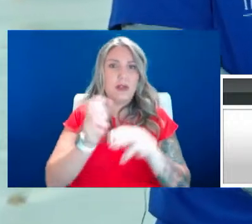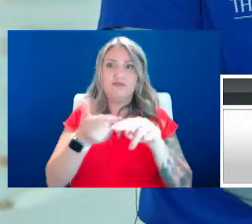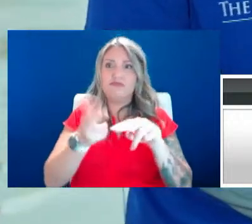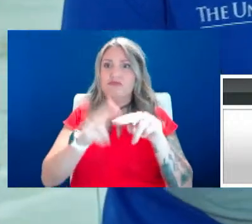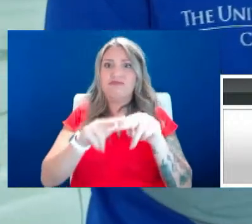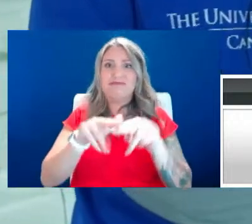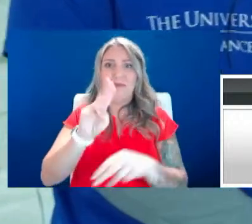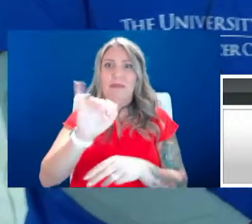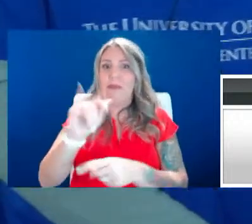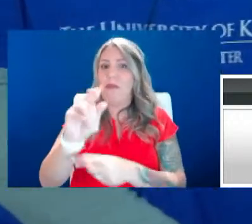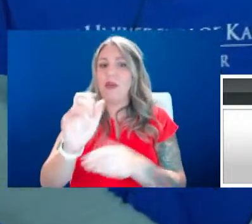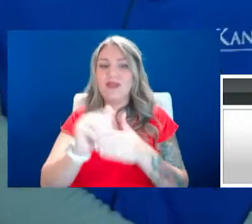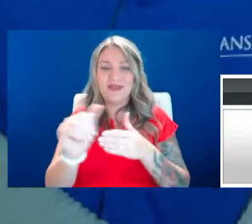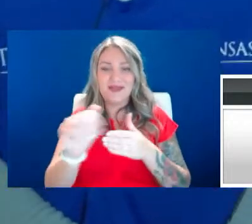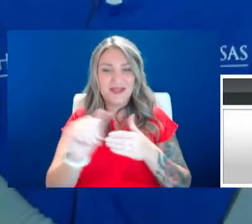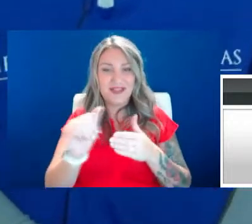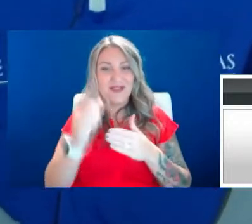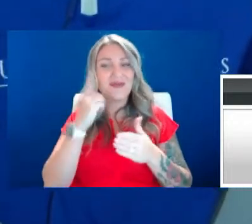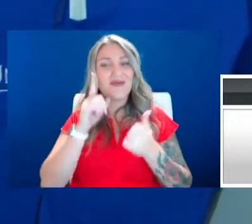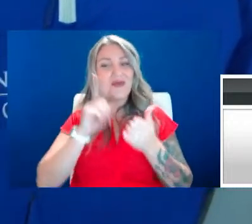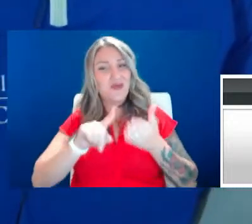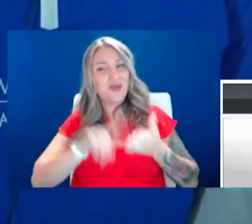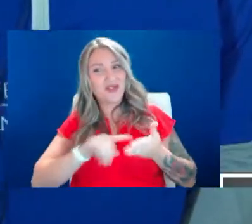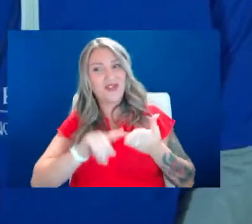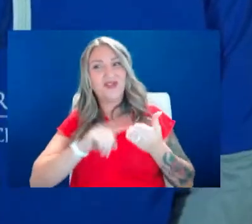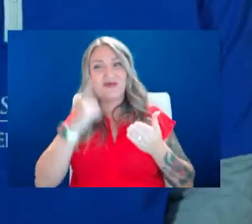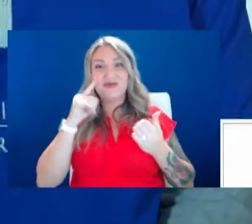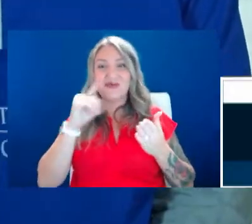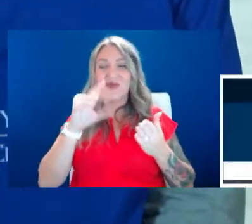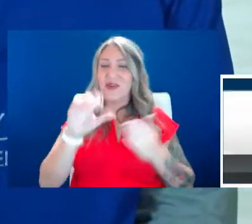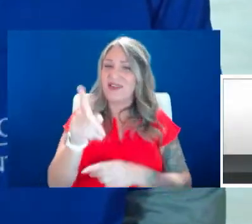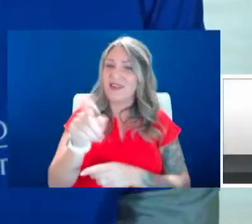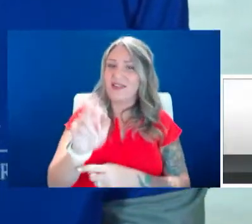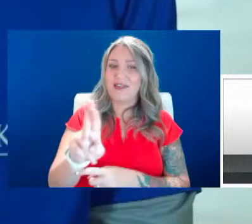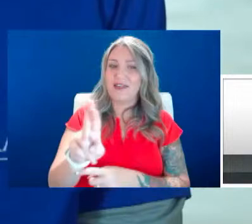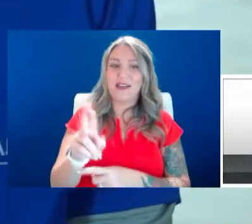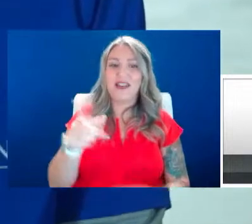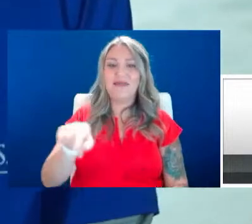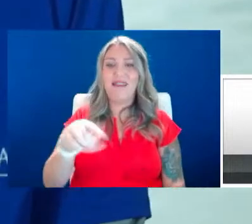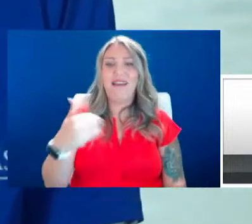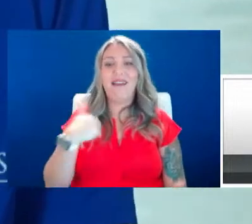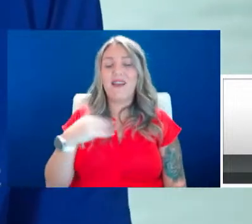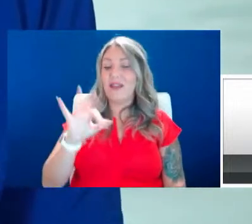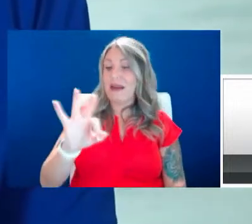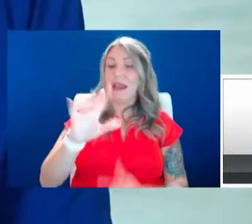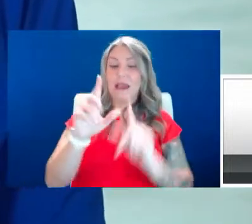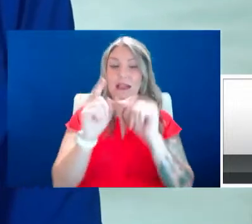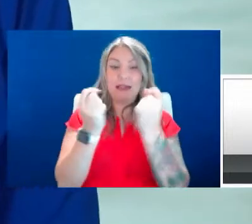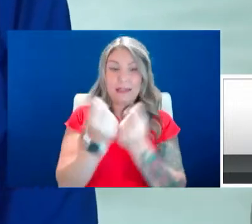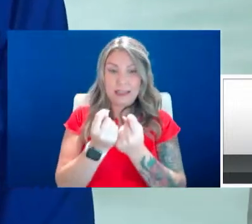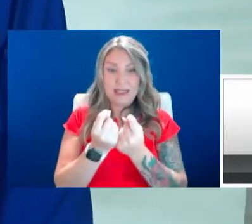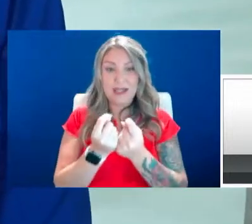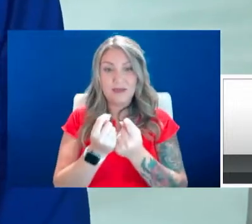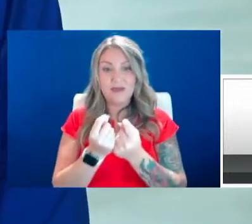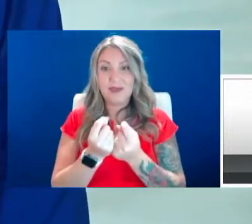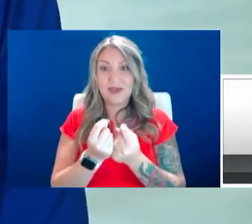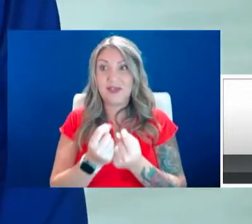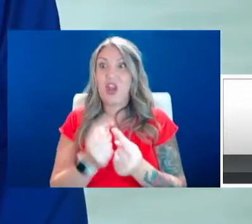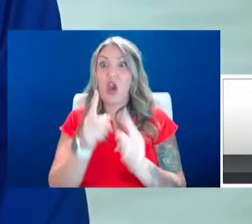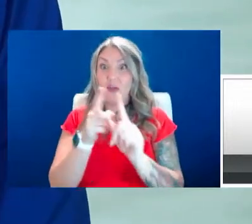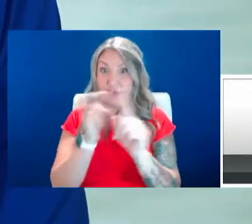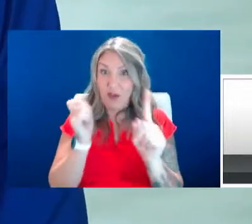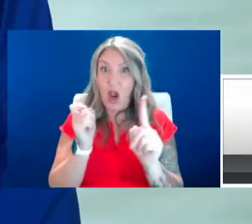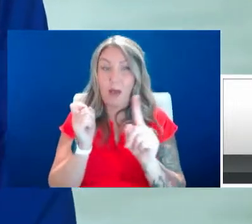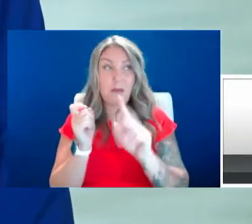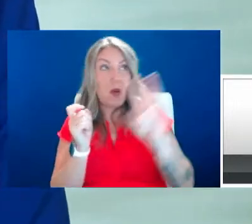So I can tell you they have 9 teams of riders that literally go from the West Coast